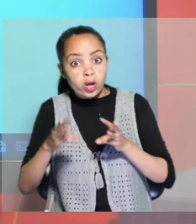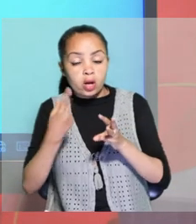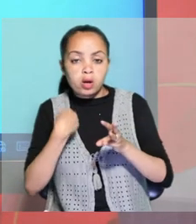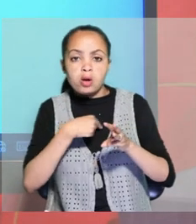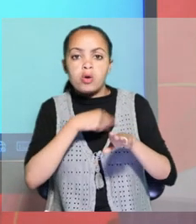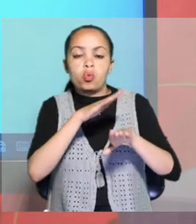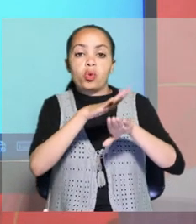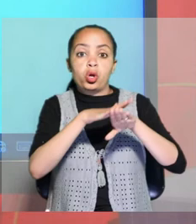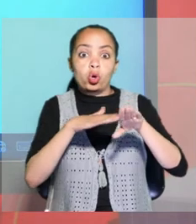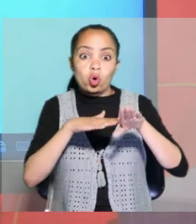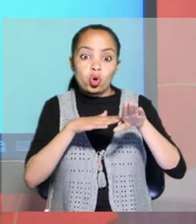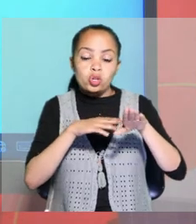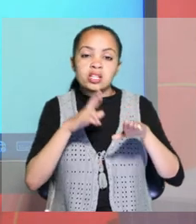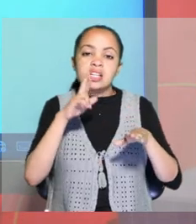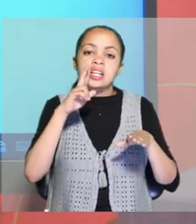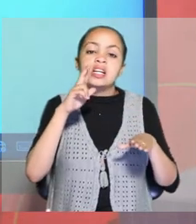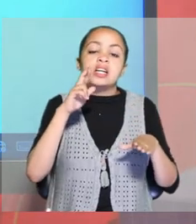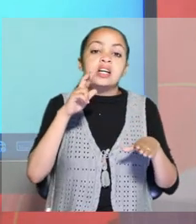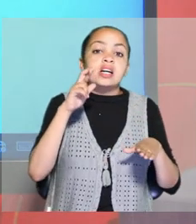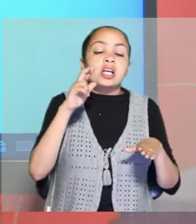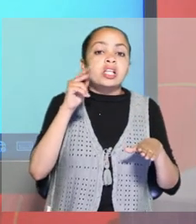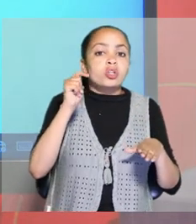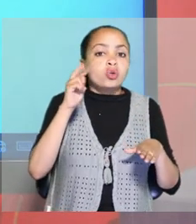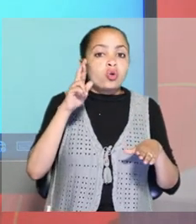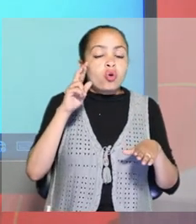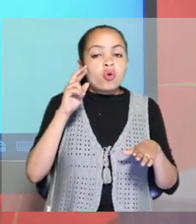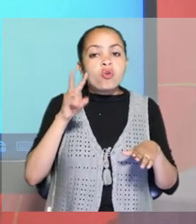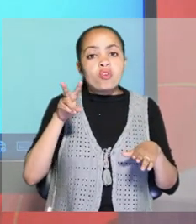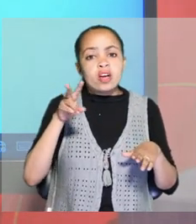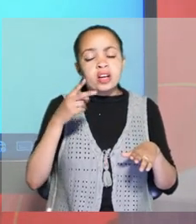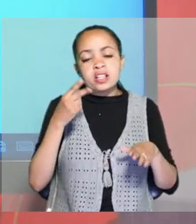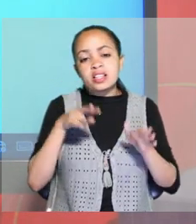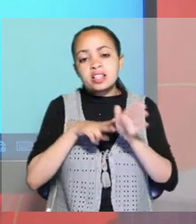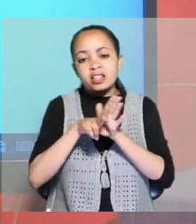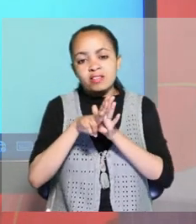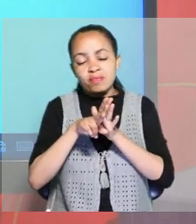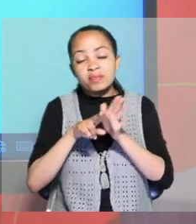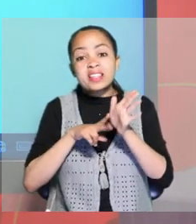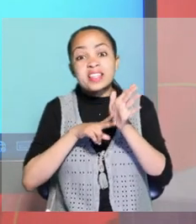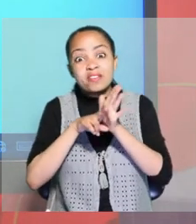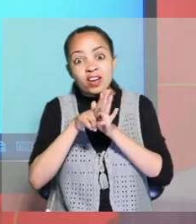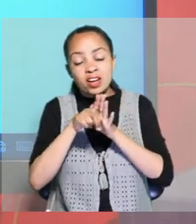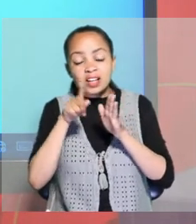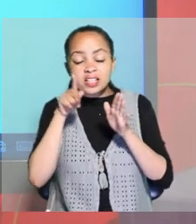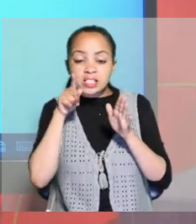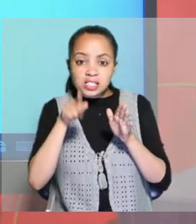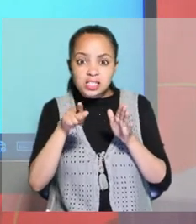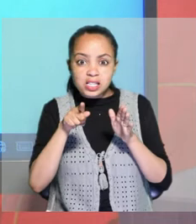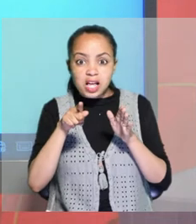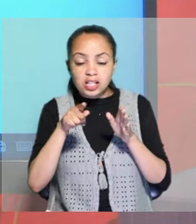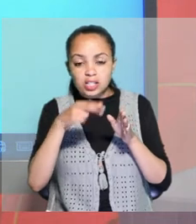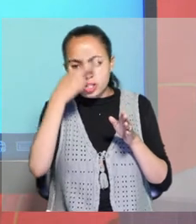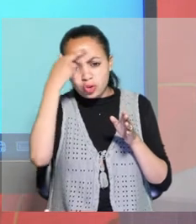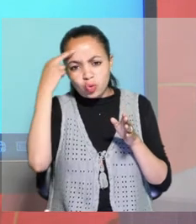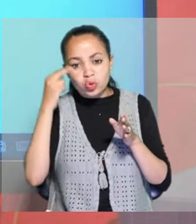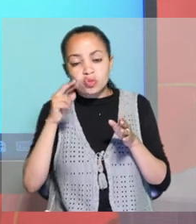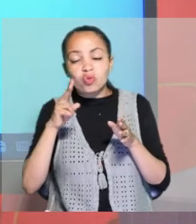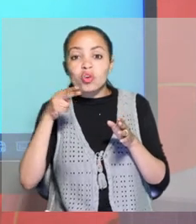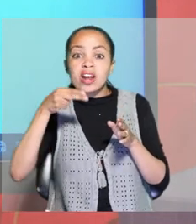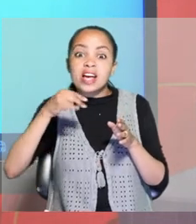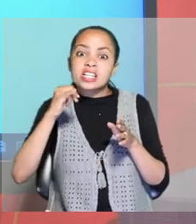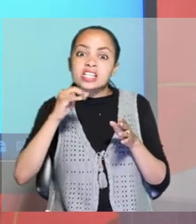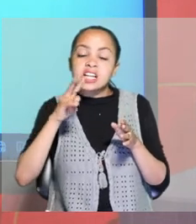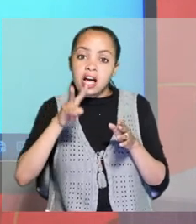call it is said to be retrovirus. A virus that causes HIV can be grouped under this one.